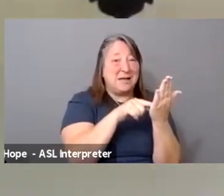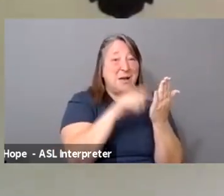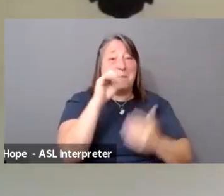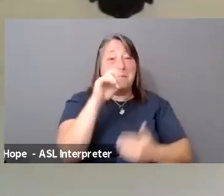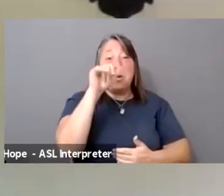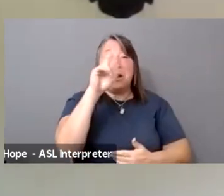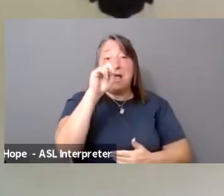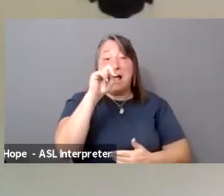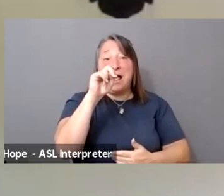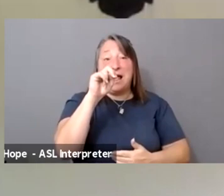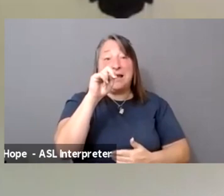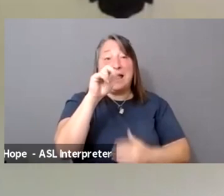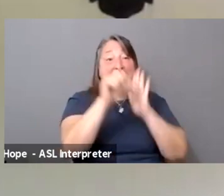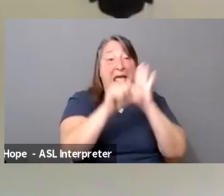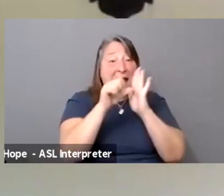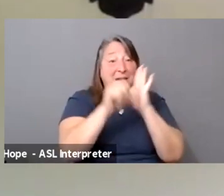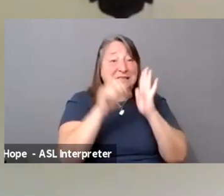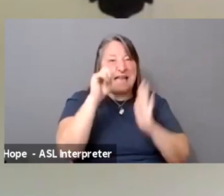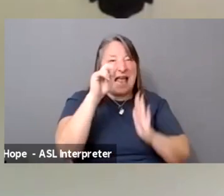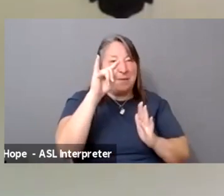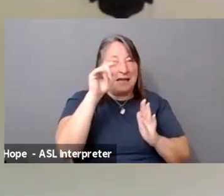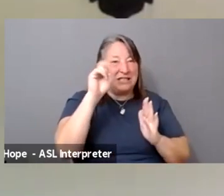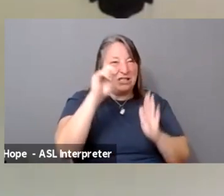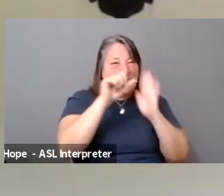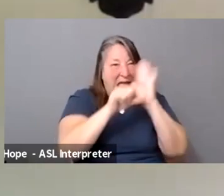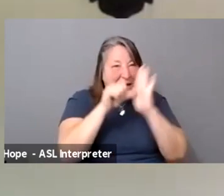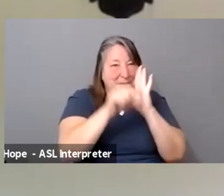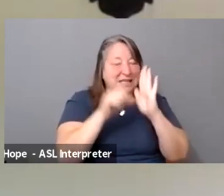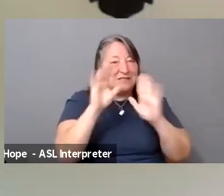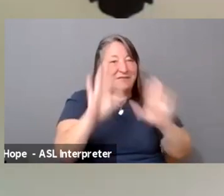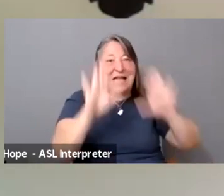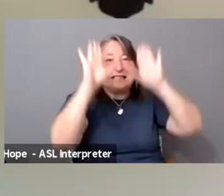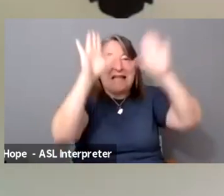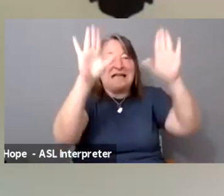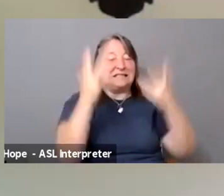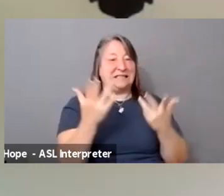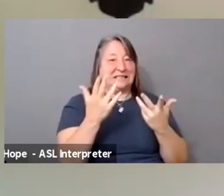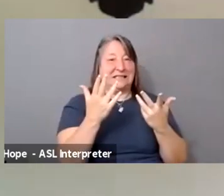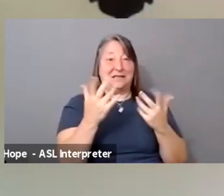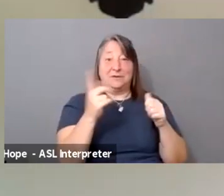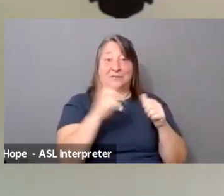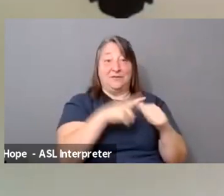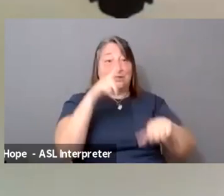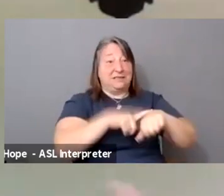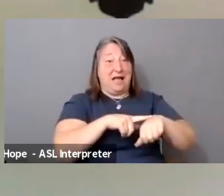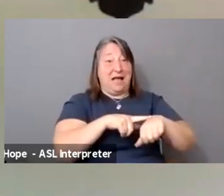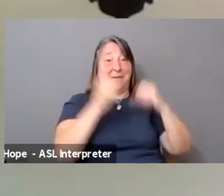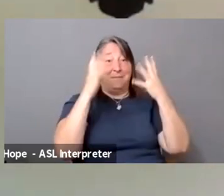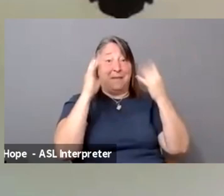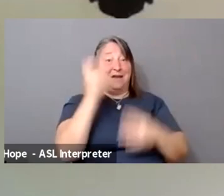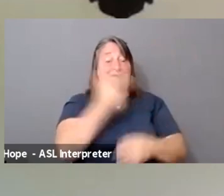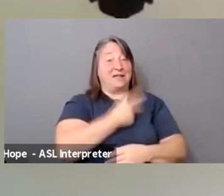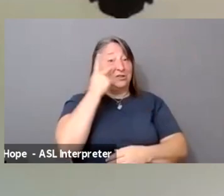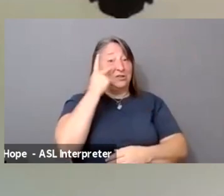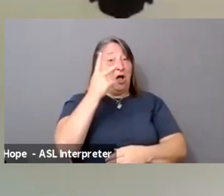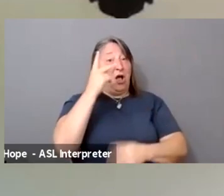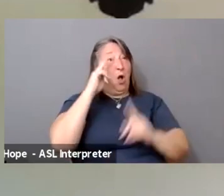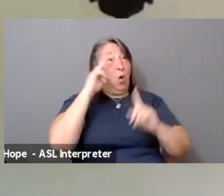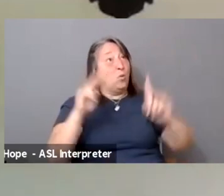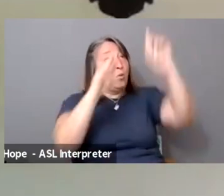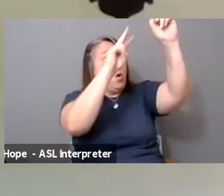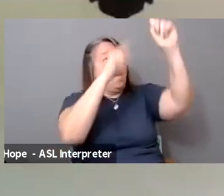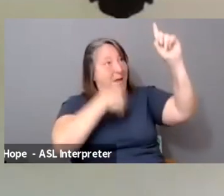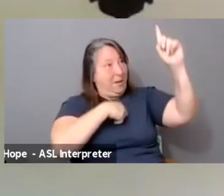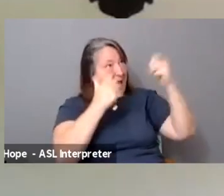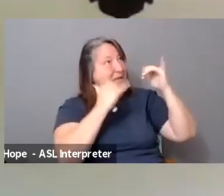the animation is fantastic. And, you know, it was the first time a lot of us saw a role model that we could aspire to